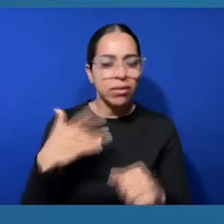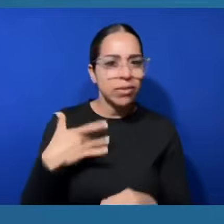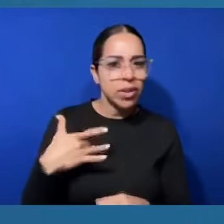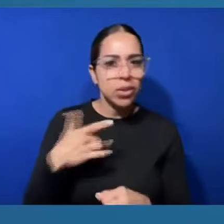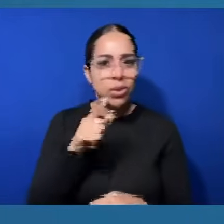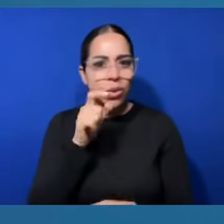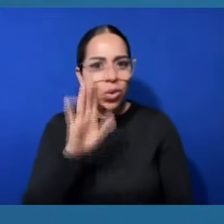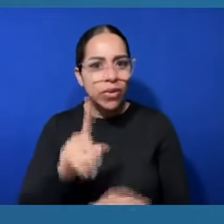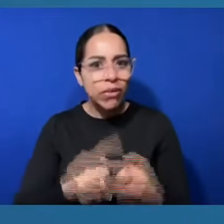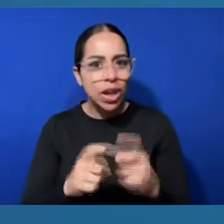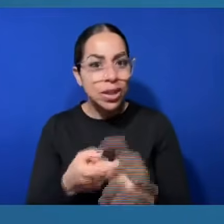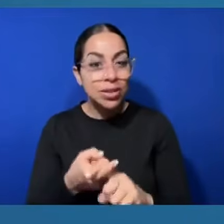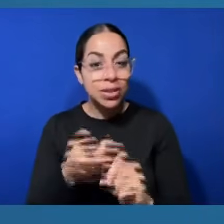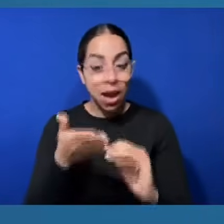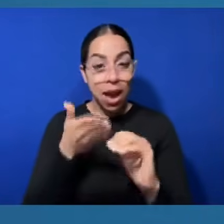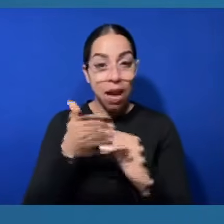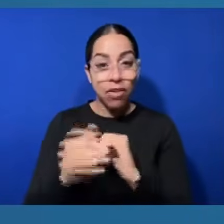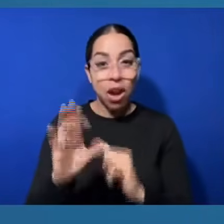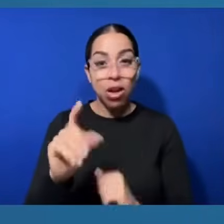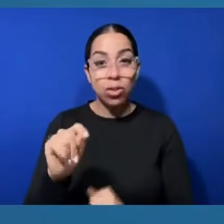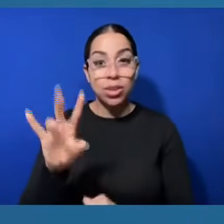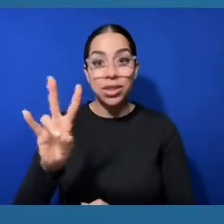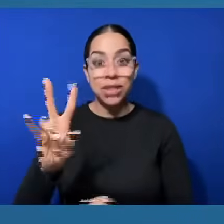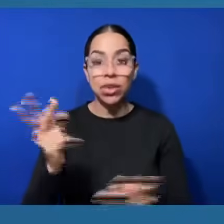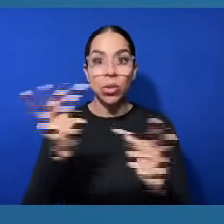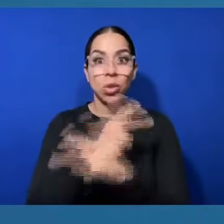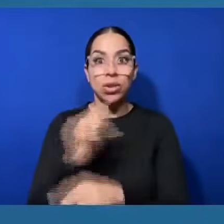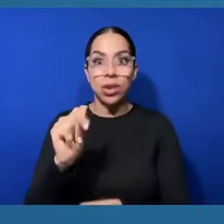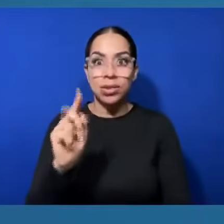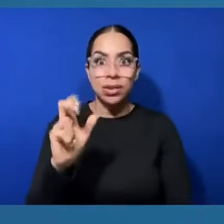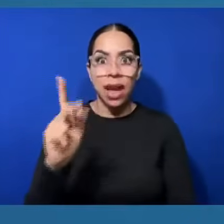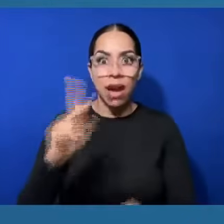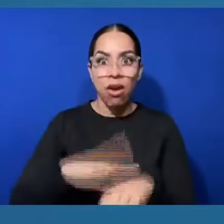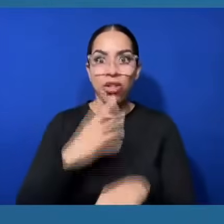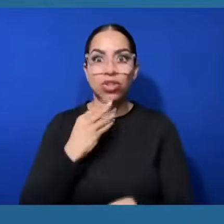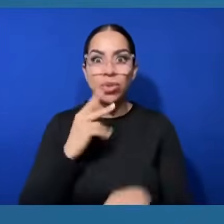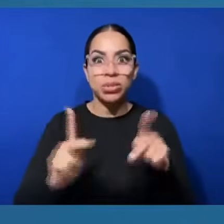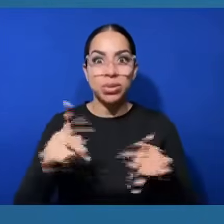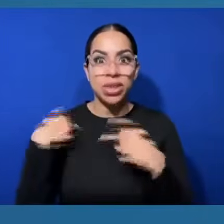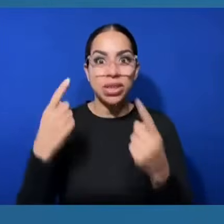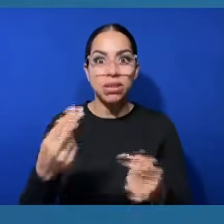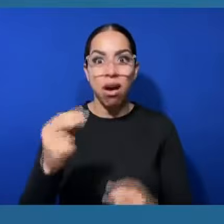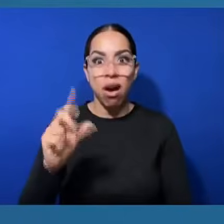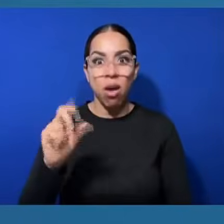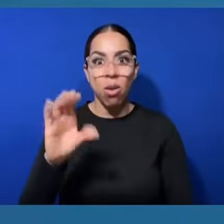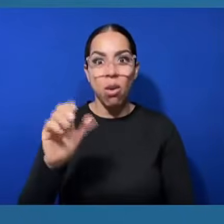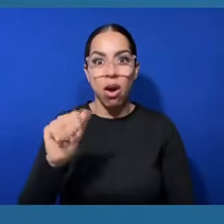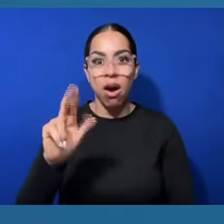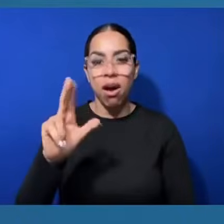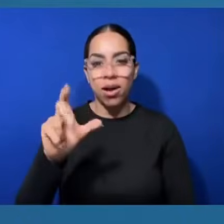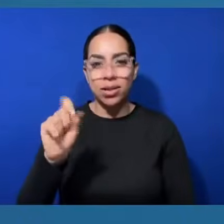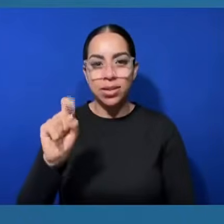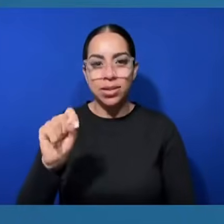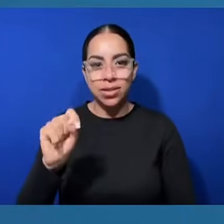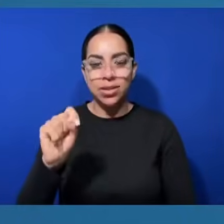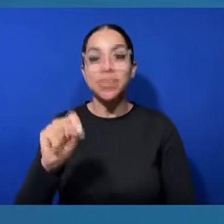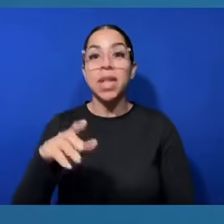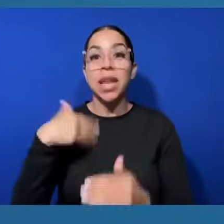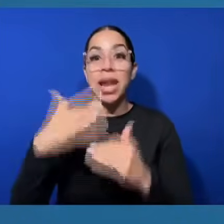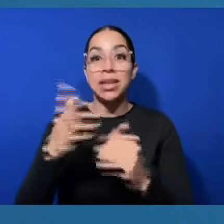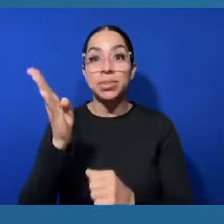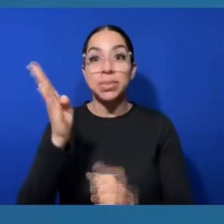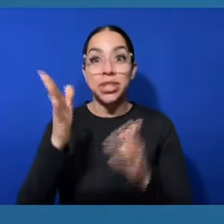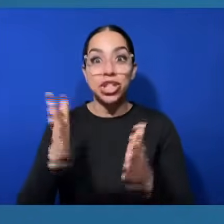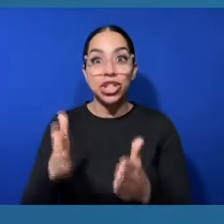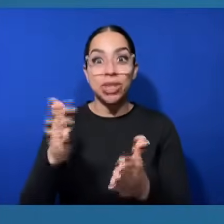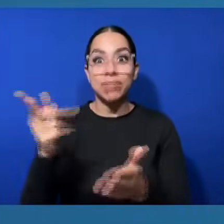October 7th, the worst attack on the Jewish people since the Holocaust, our next speaker helped usher